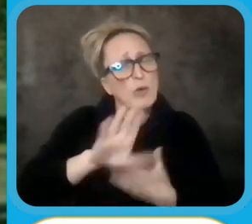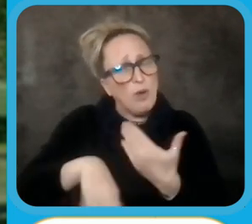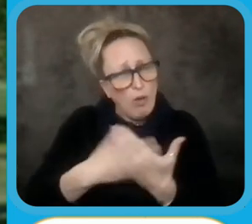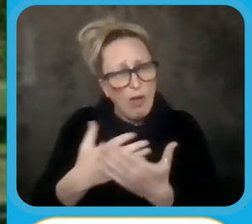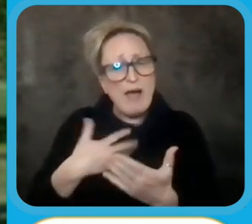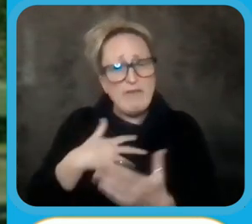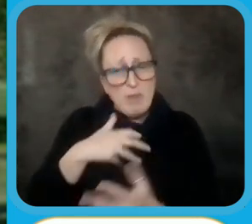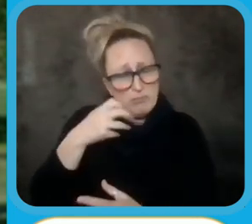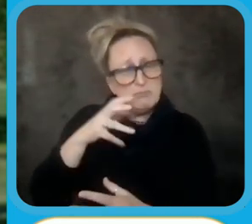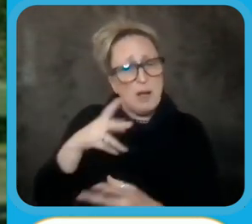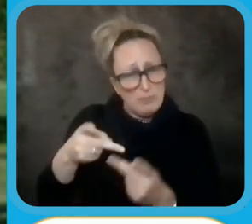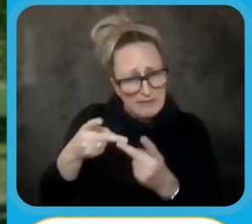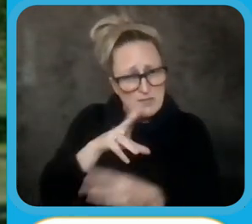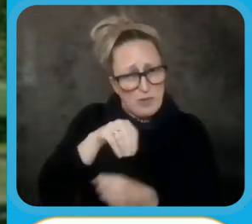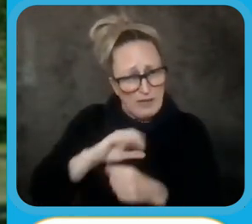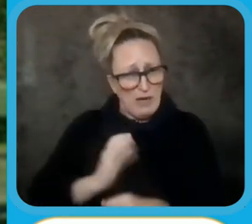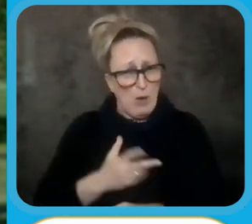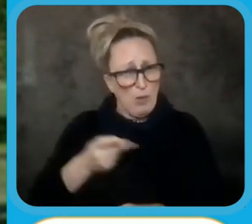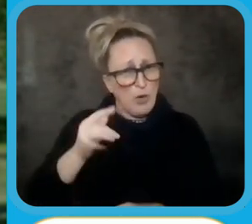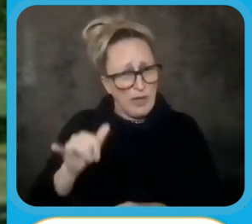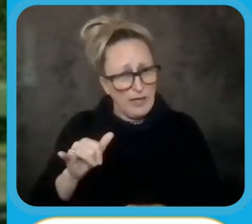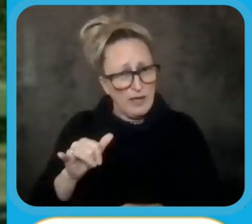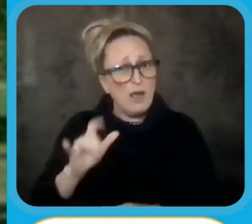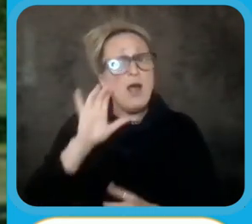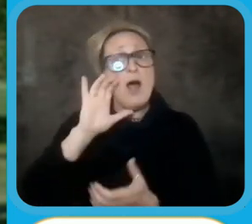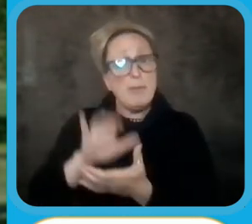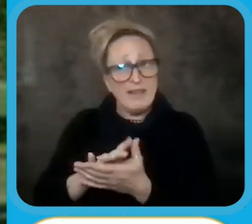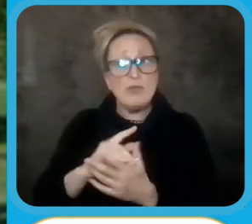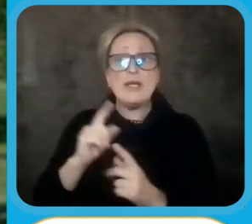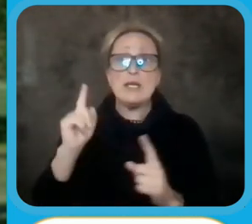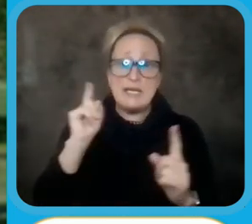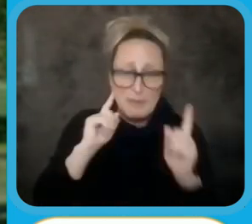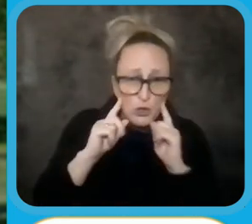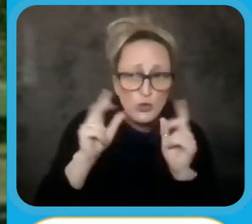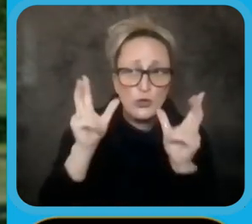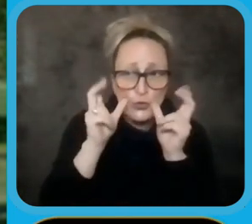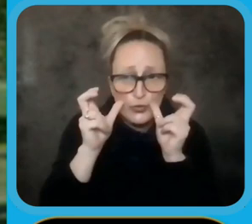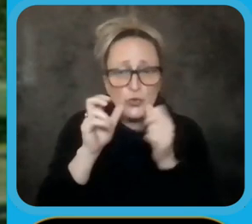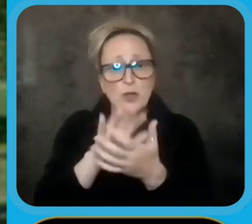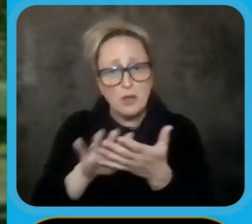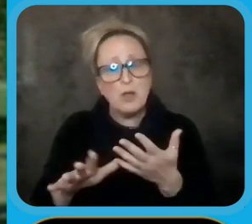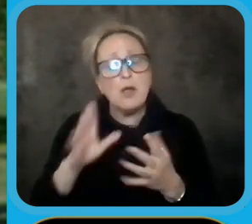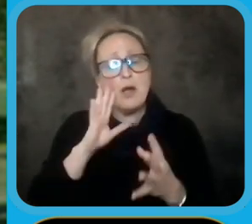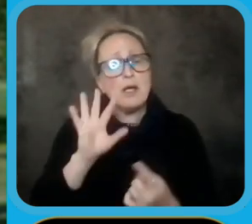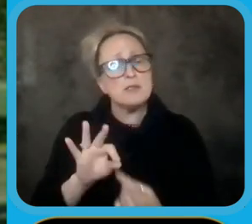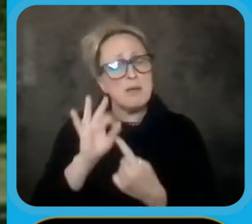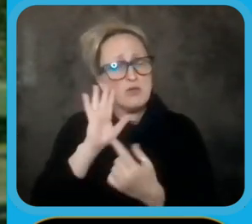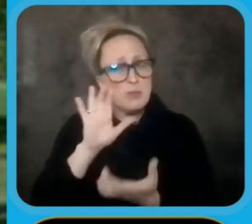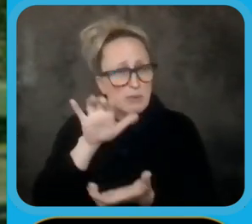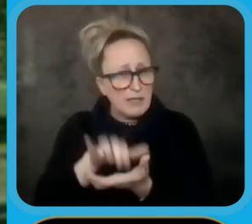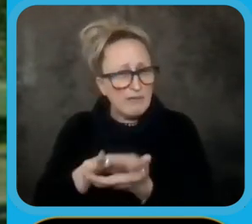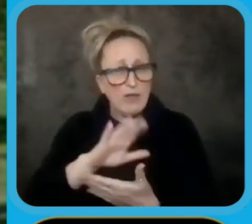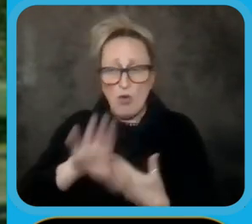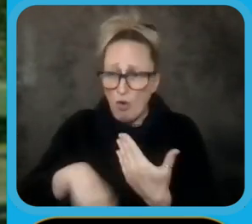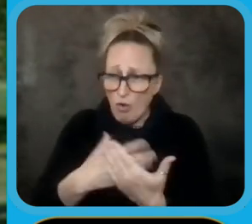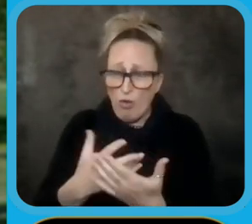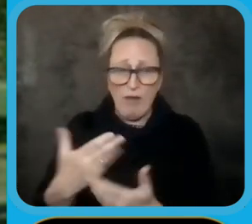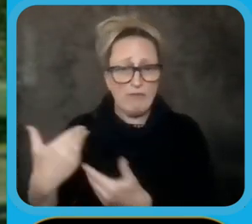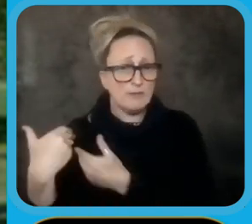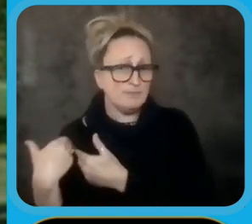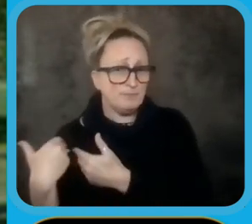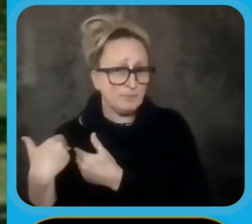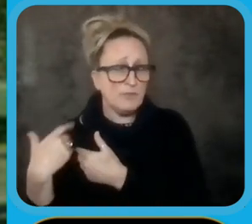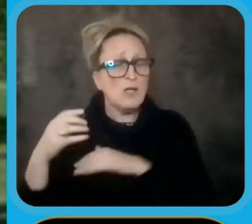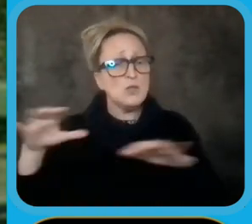party. I believe all of us deserve to be heard. And I especially believe that all of us have the responsibility to